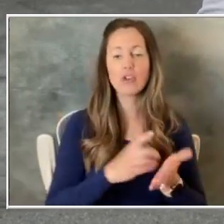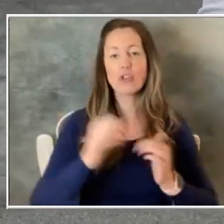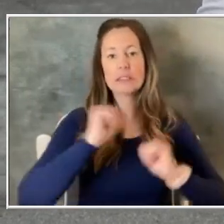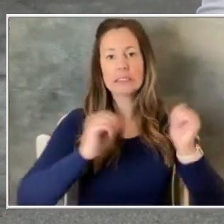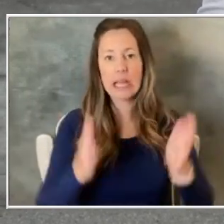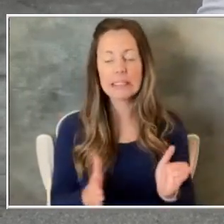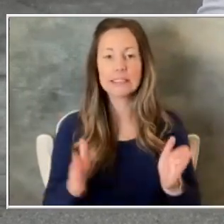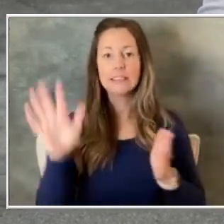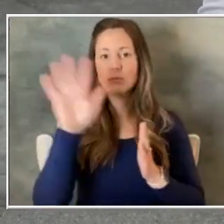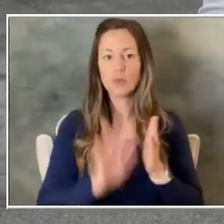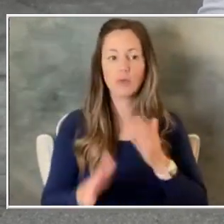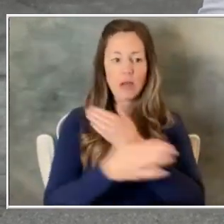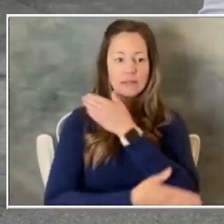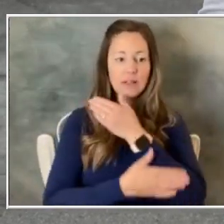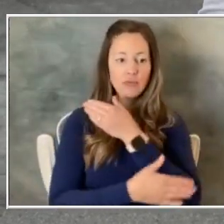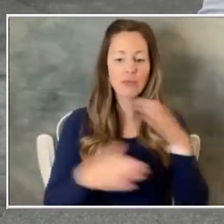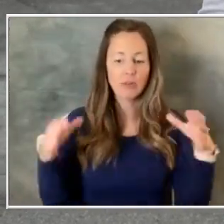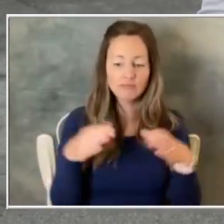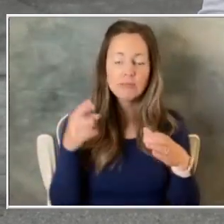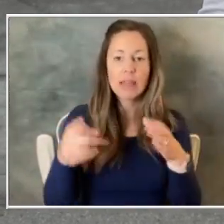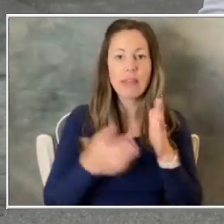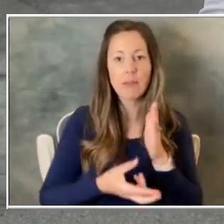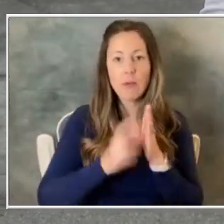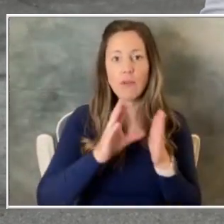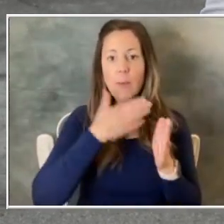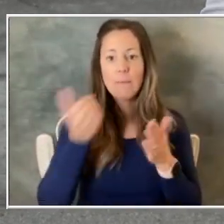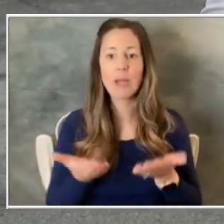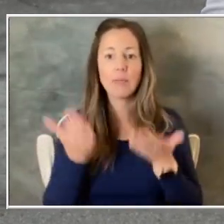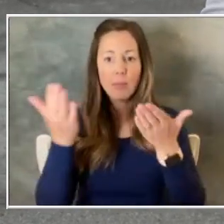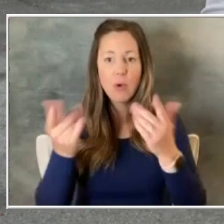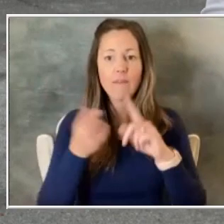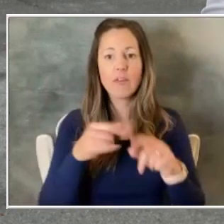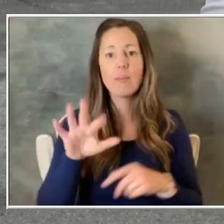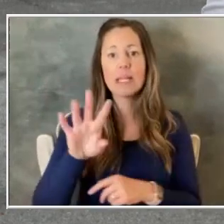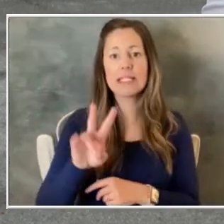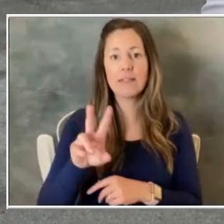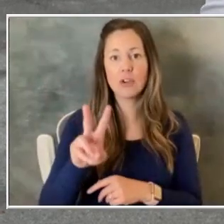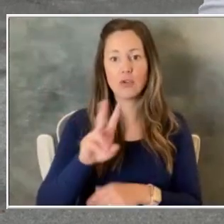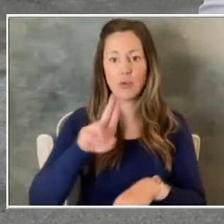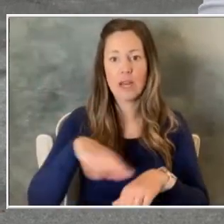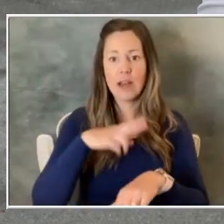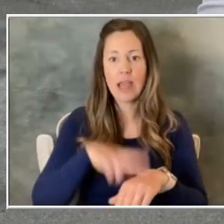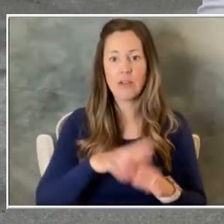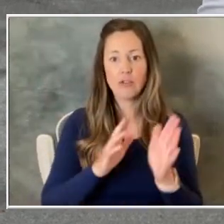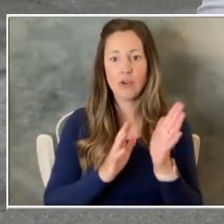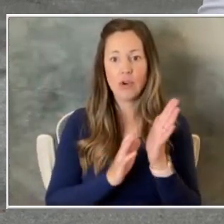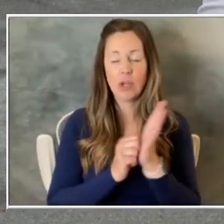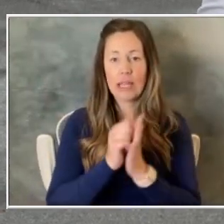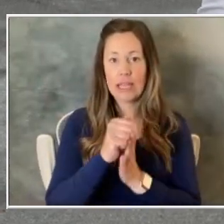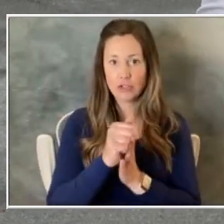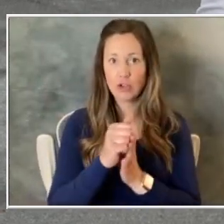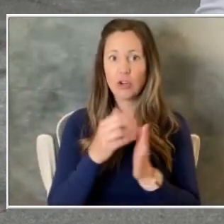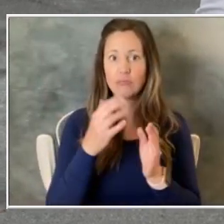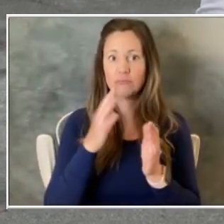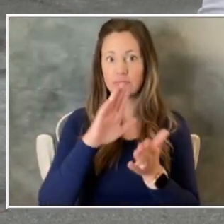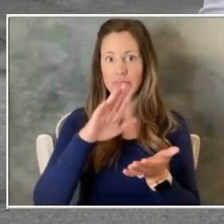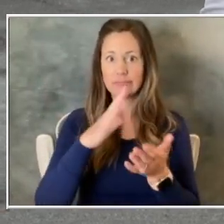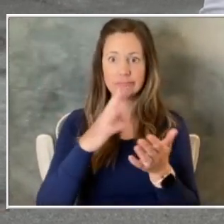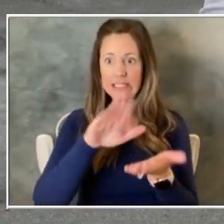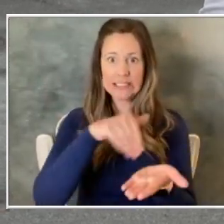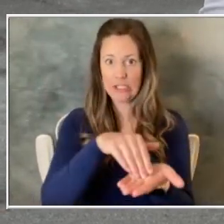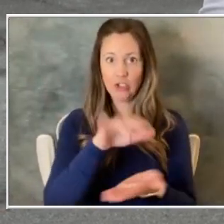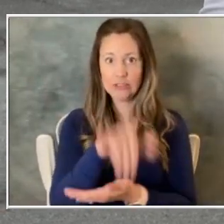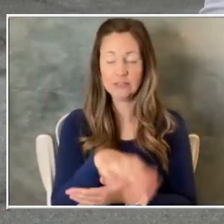They review the best proposals submitted from 72 National Cancer Institute designated cancer centers and other